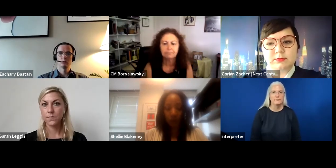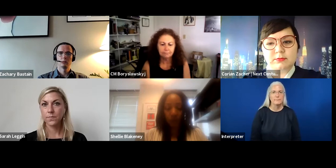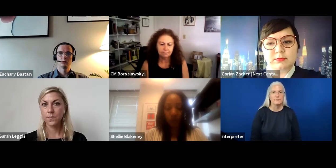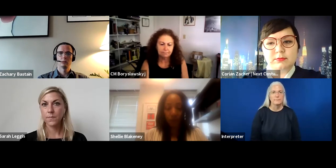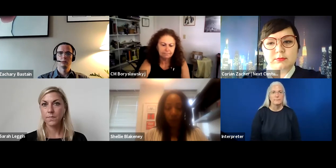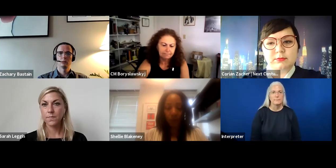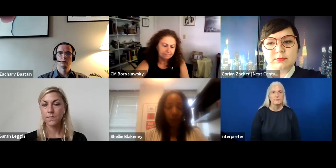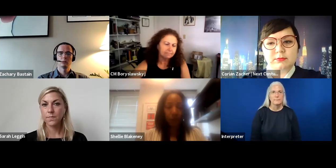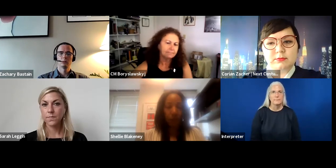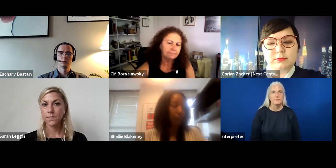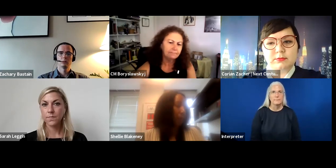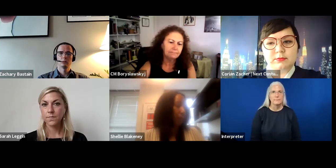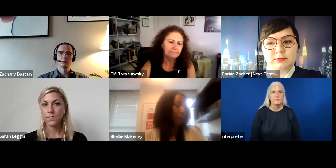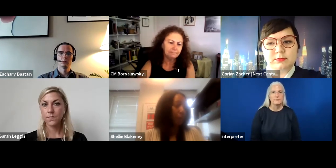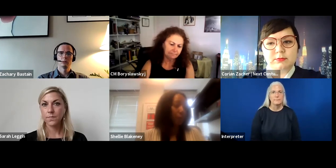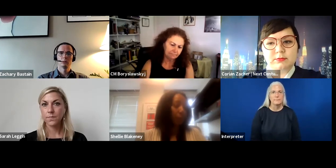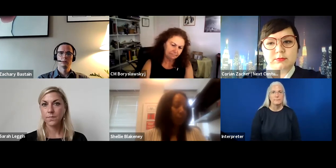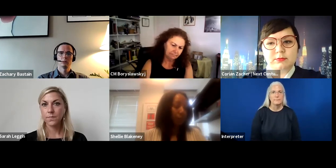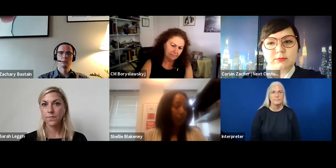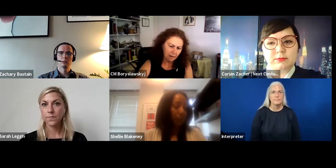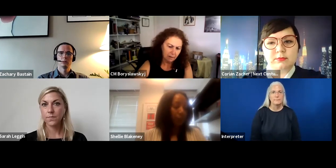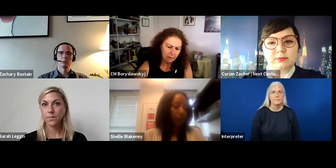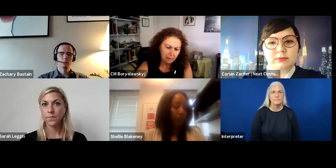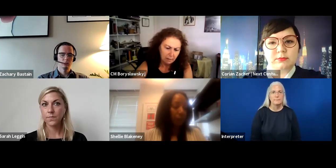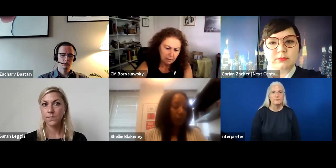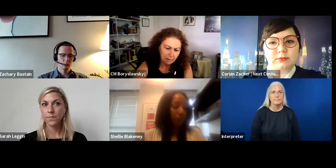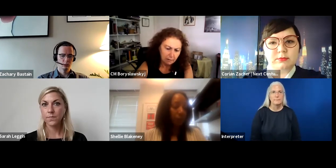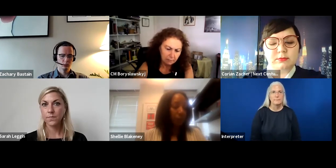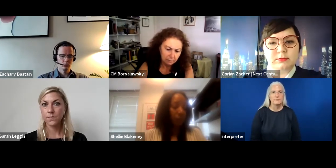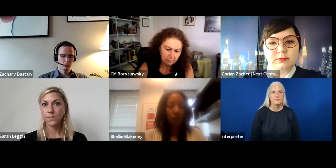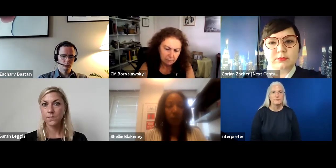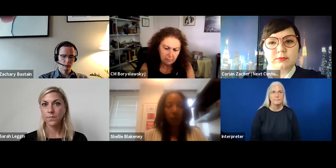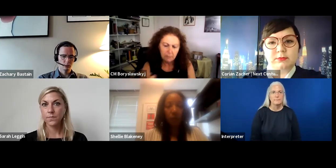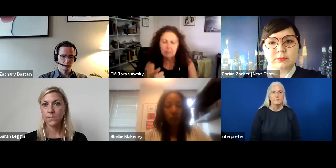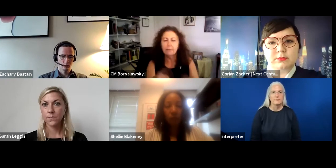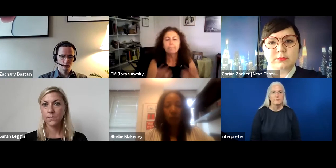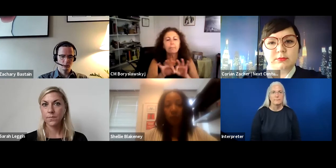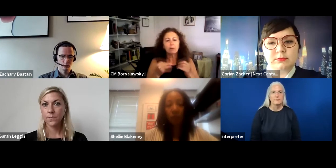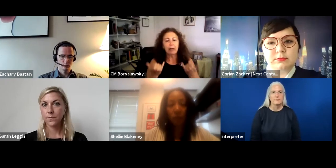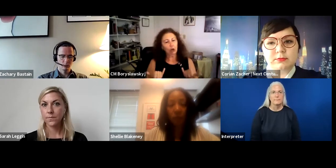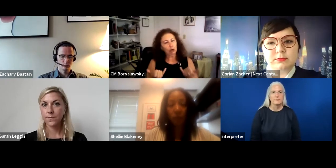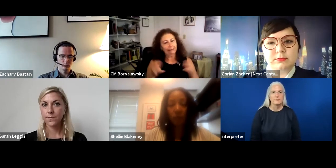that, well, first and foremost, is it anything that you want to bring up now that you feel is important to you?